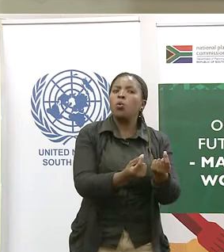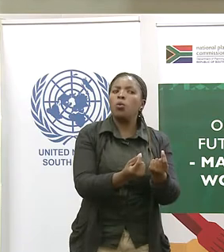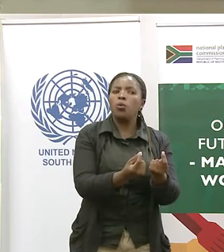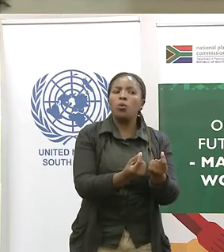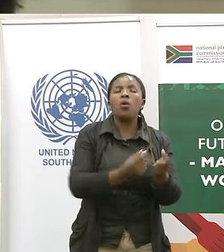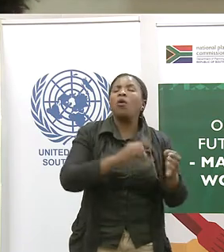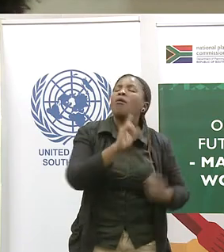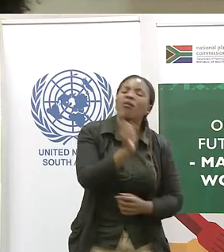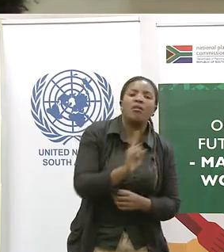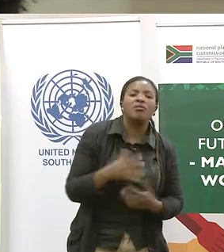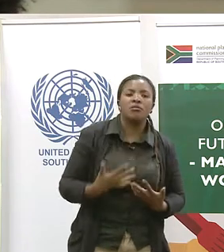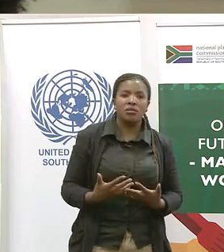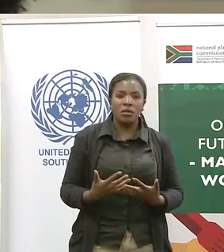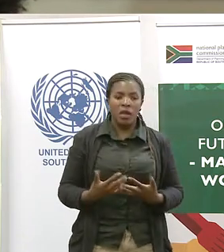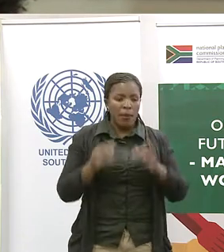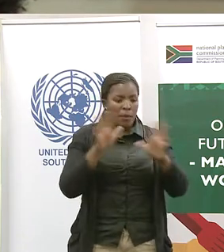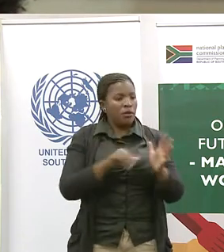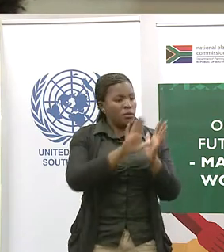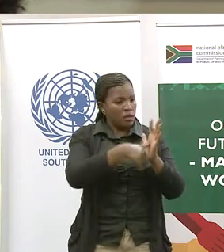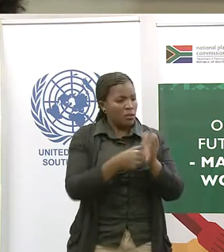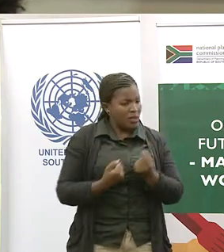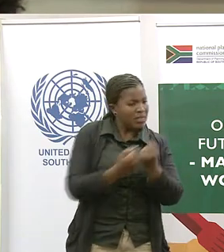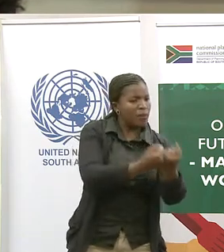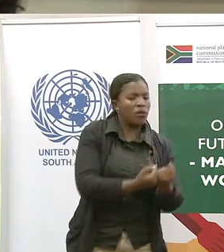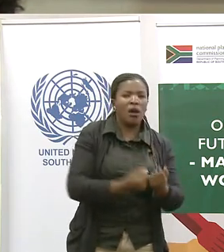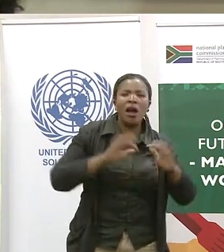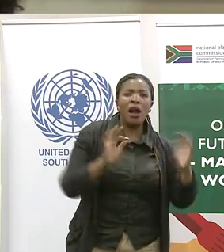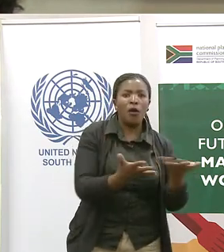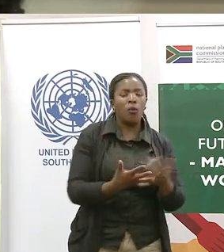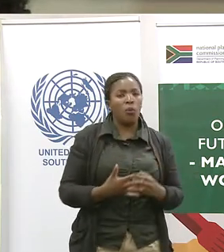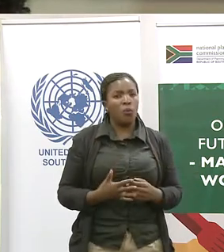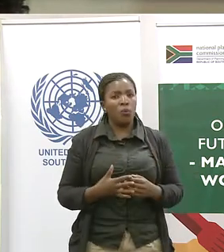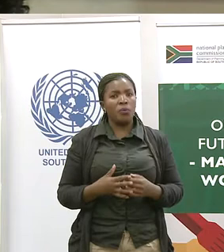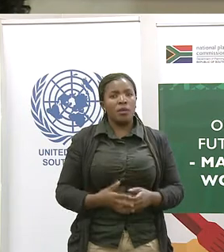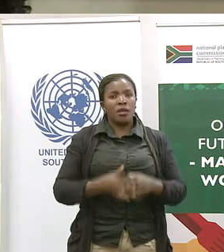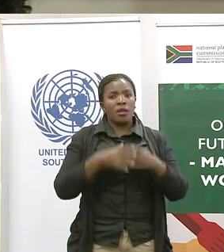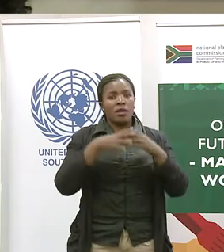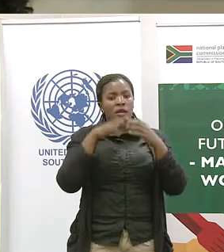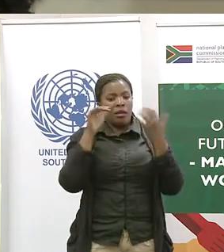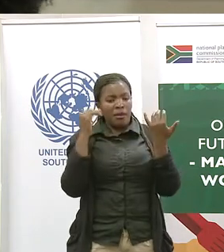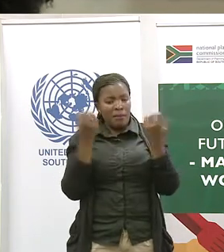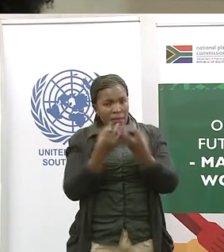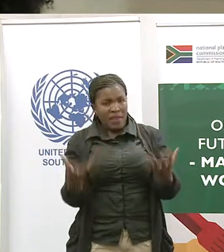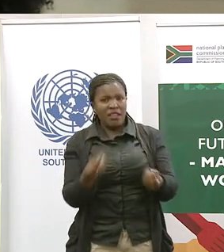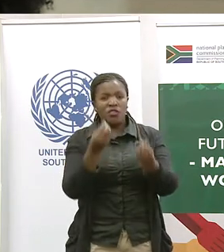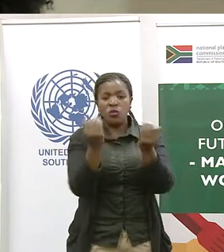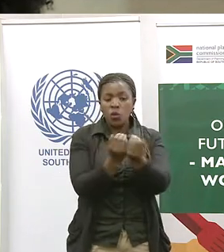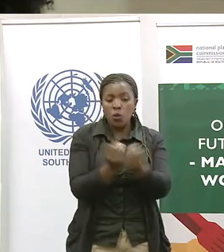millions of starving people with disability, the thousands of people who are in schools who are